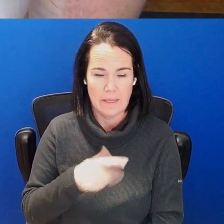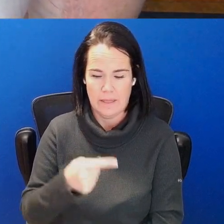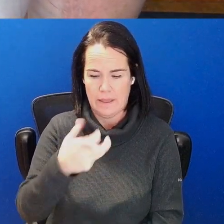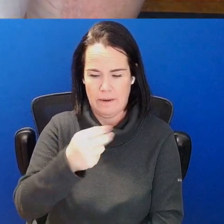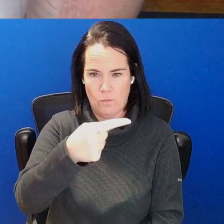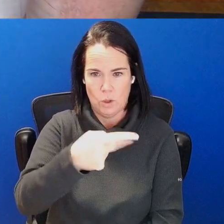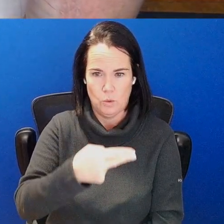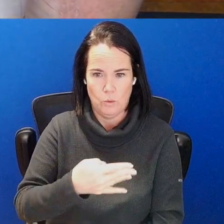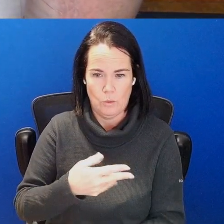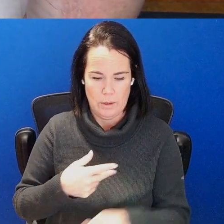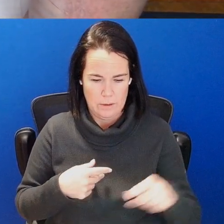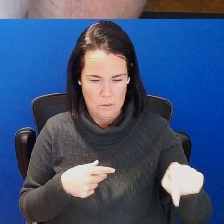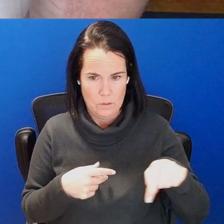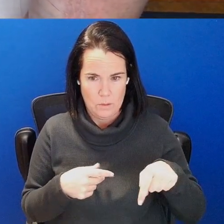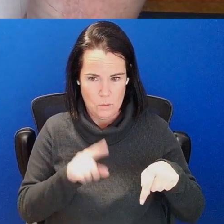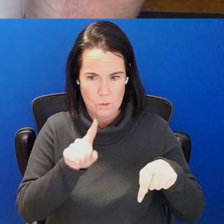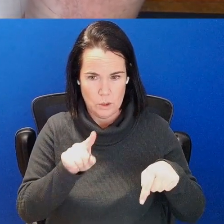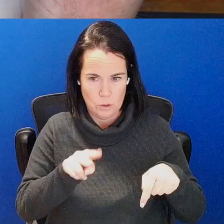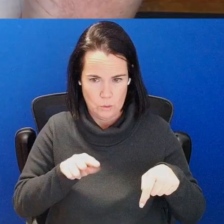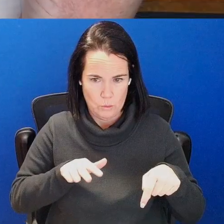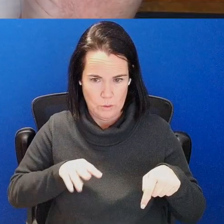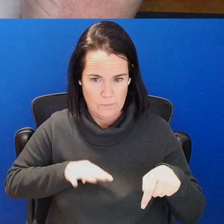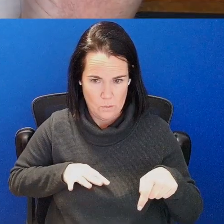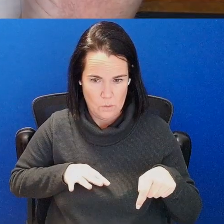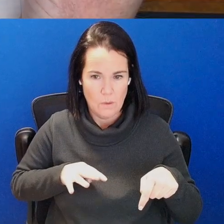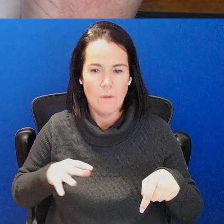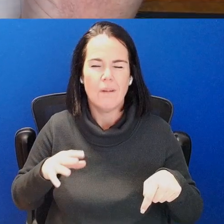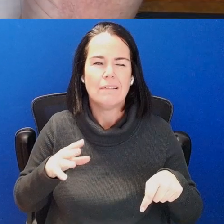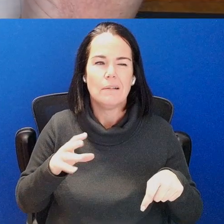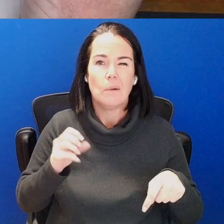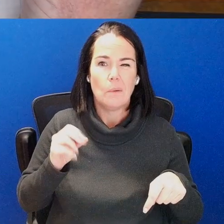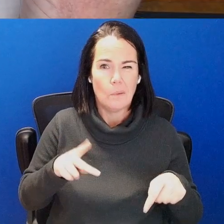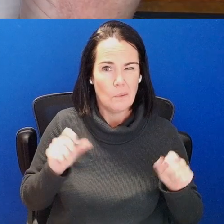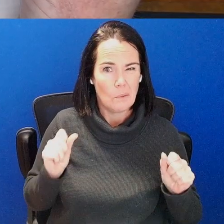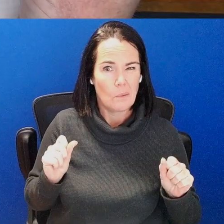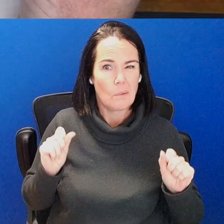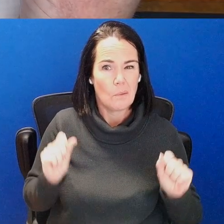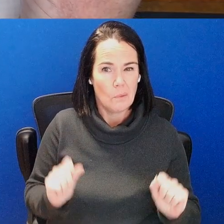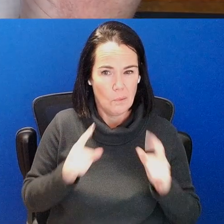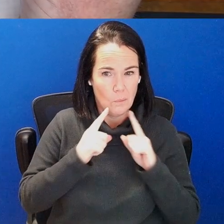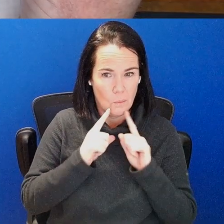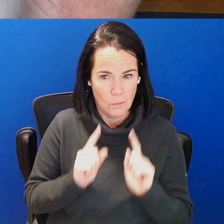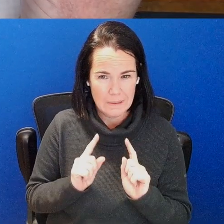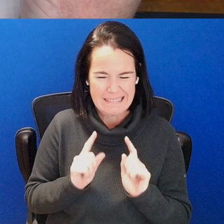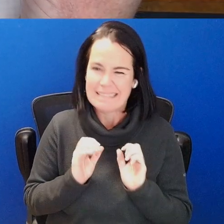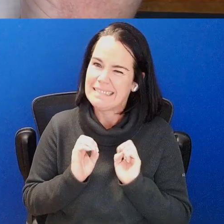and then I've got 1, 2, 3, 4. Okay, that works.